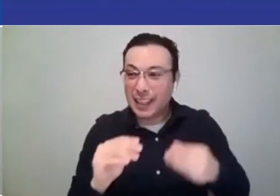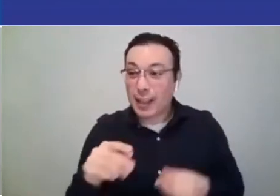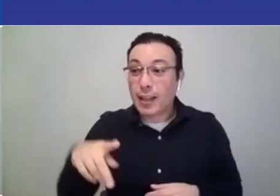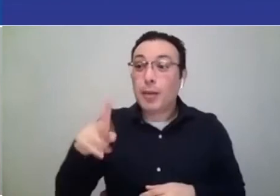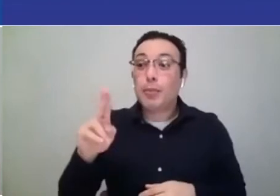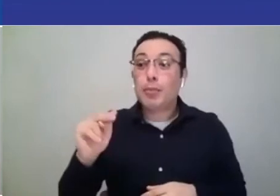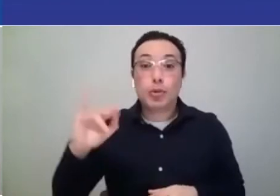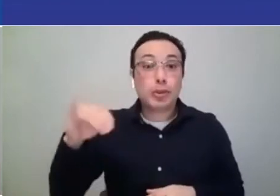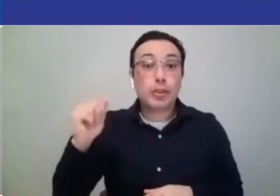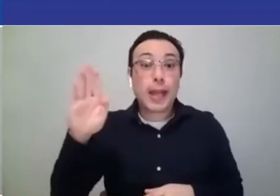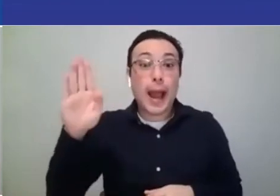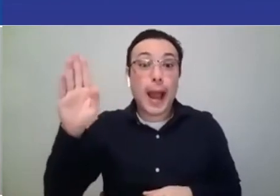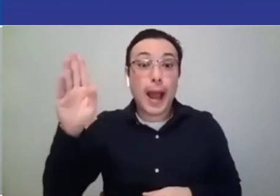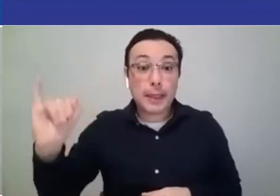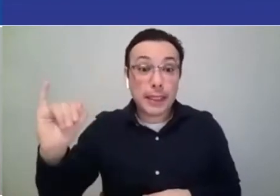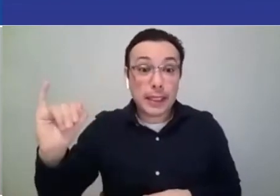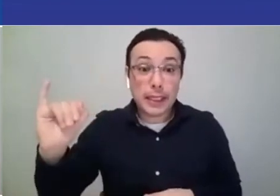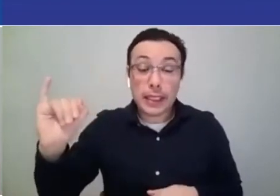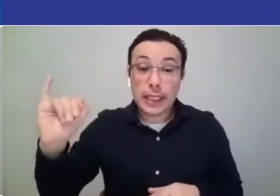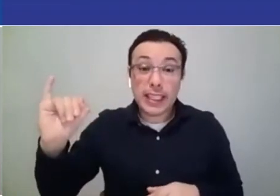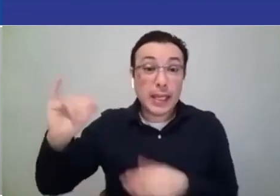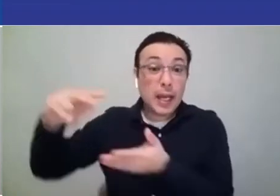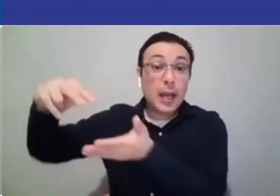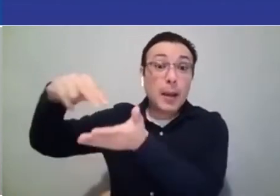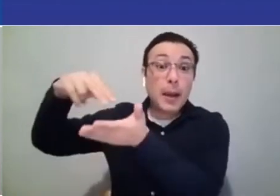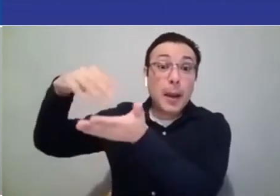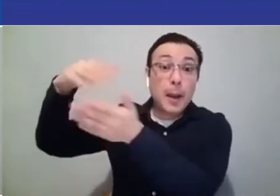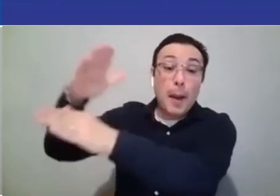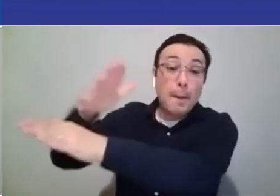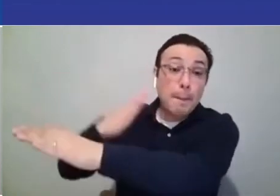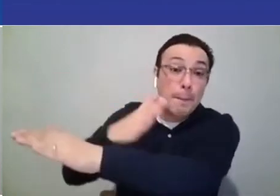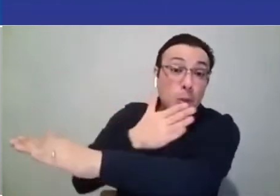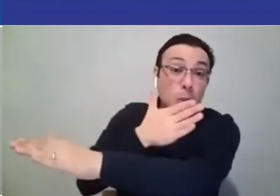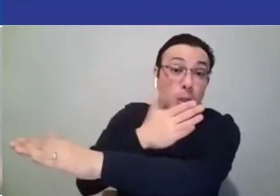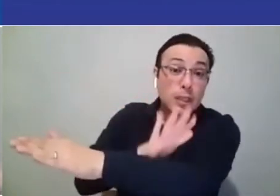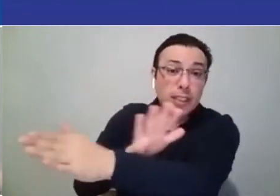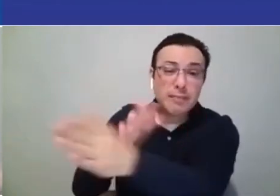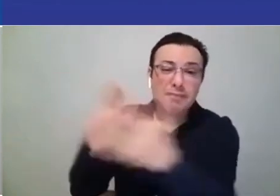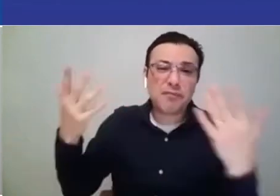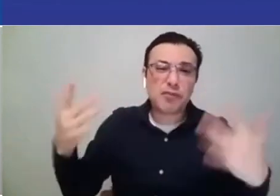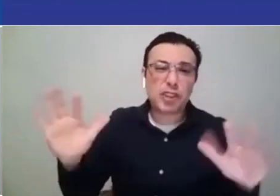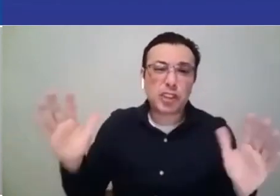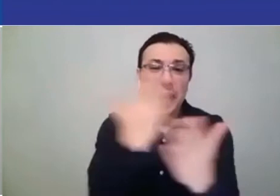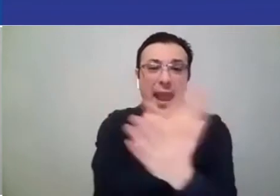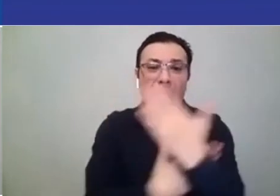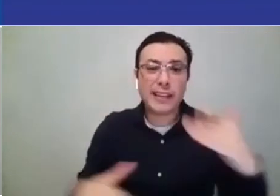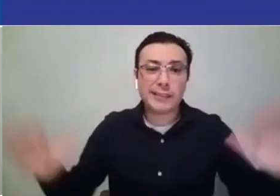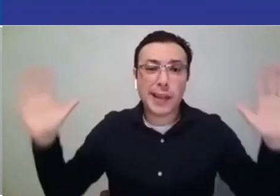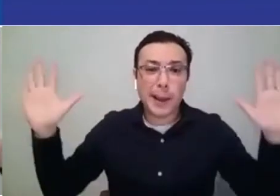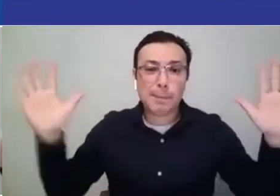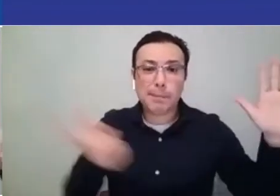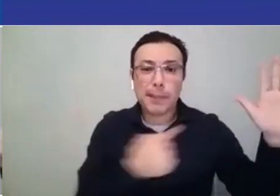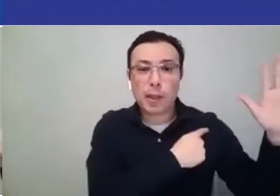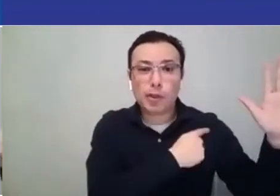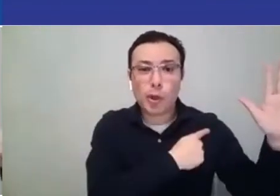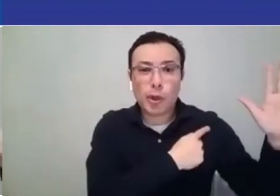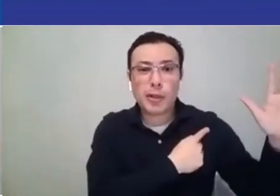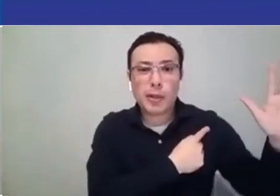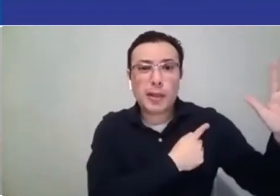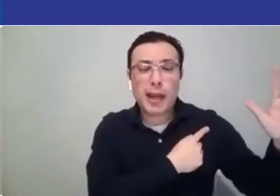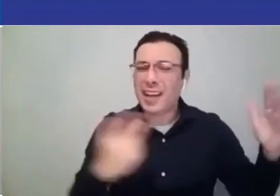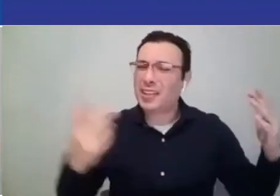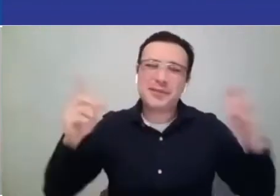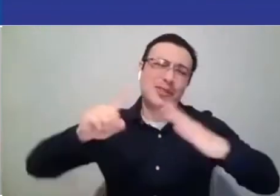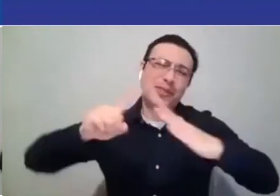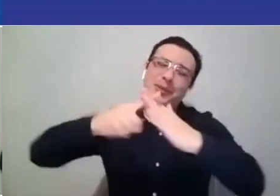articulating. Same kind of situation for Punjabis. Like you hear the music and everyone starts going like this, and it's an express. I